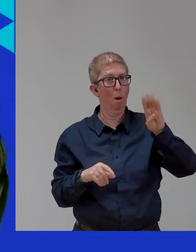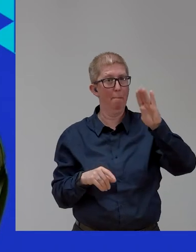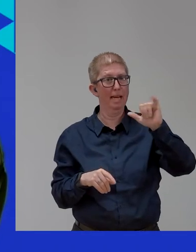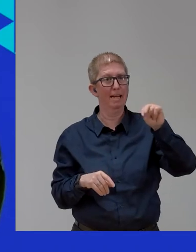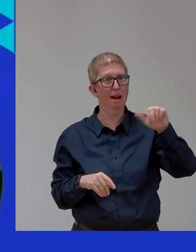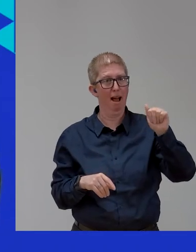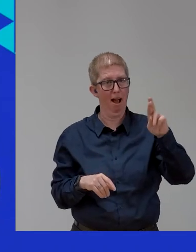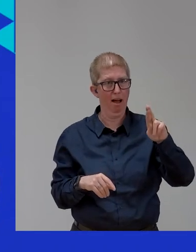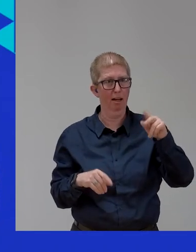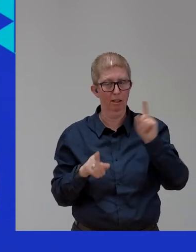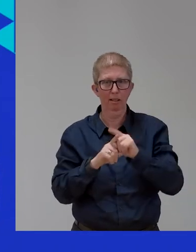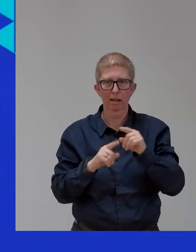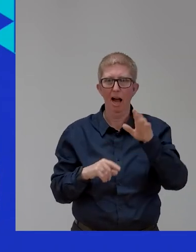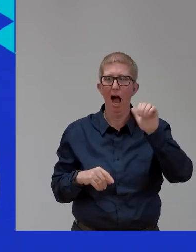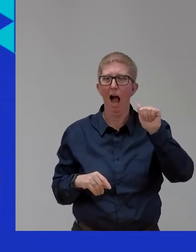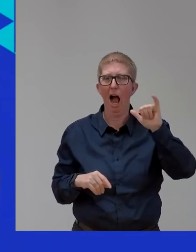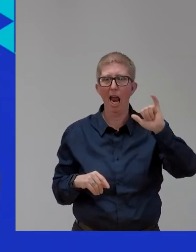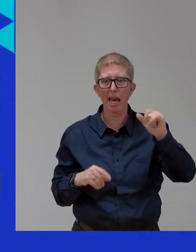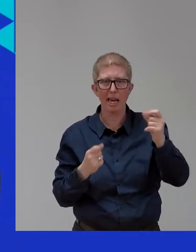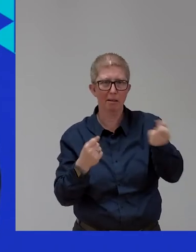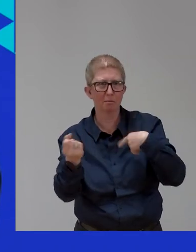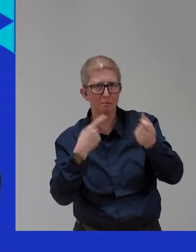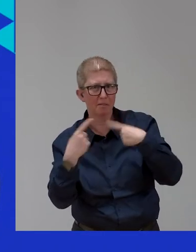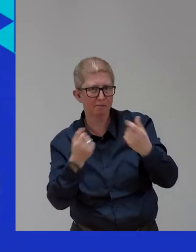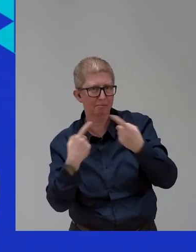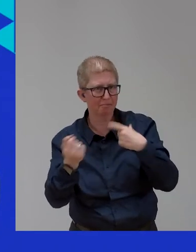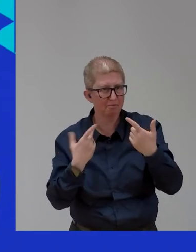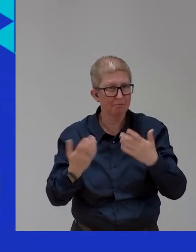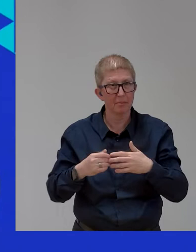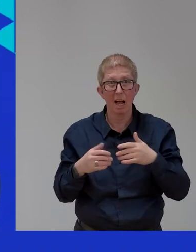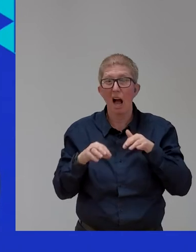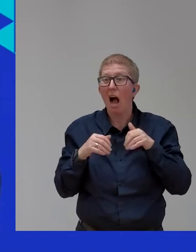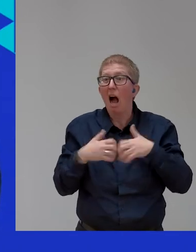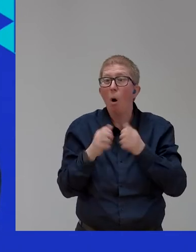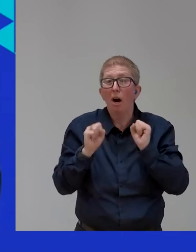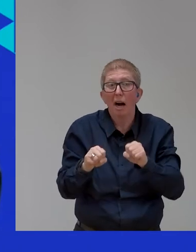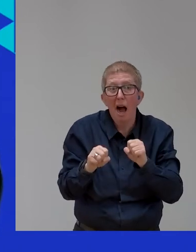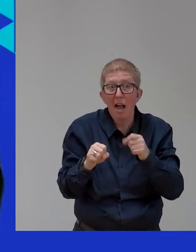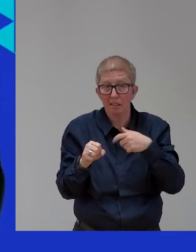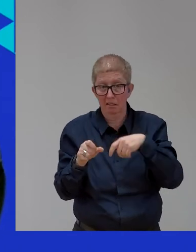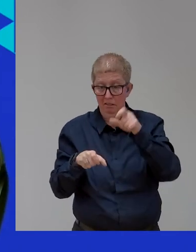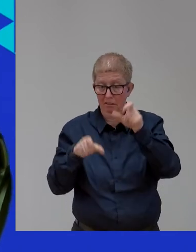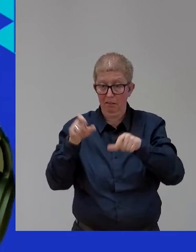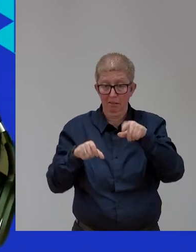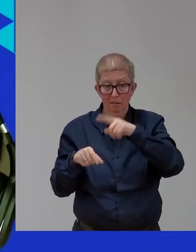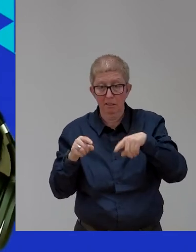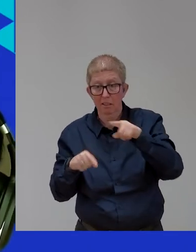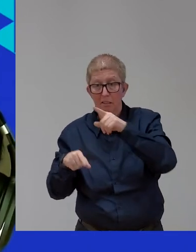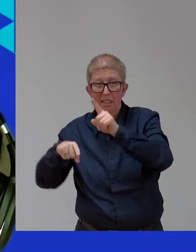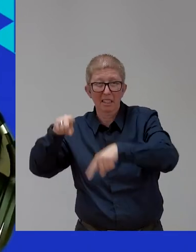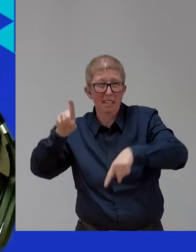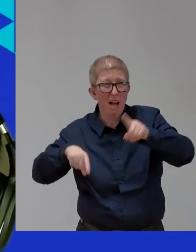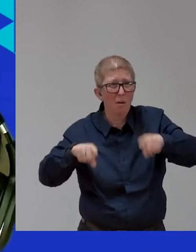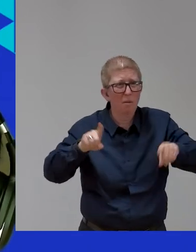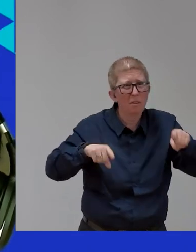disability bias. One of the things we're working on is also neurodiversity and how neurodivergent people can